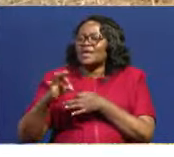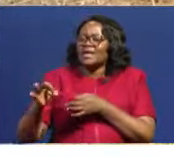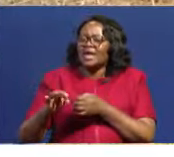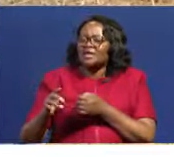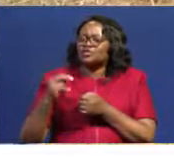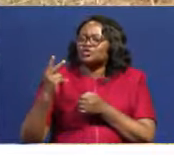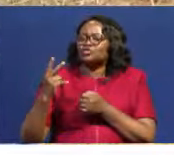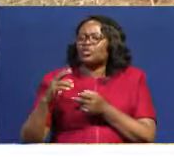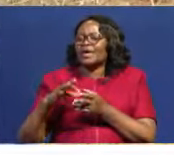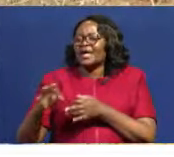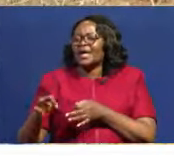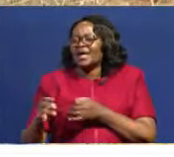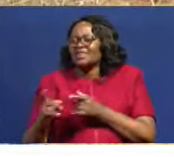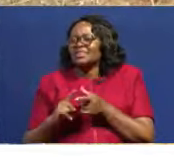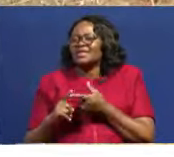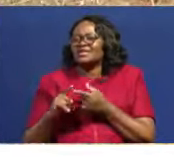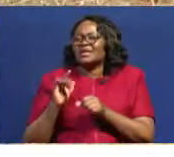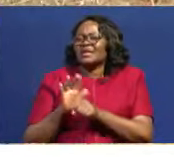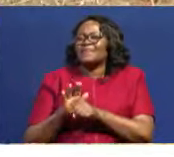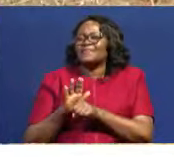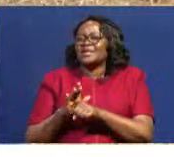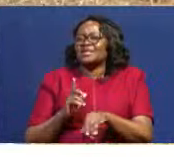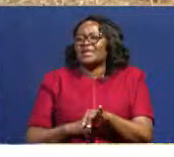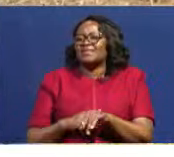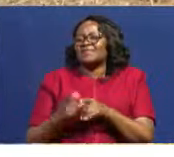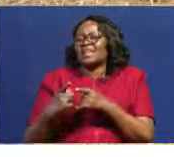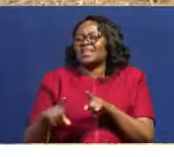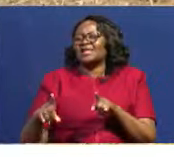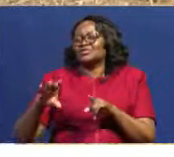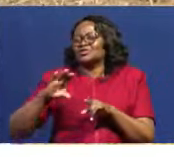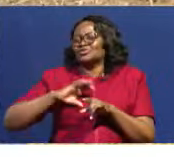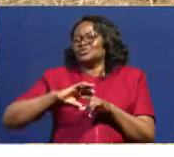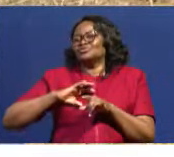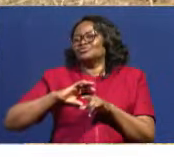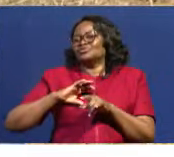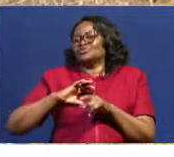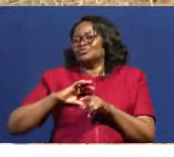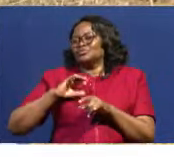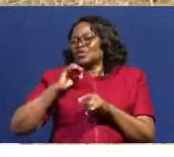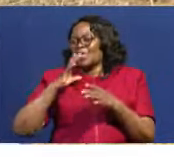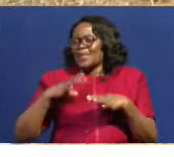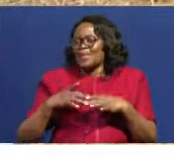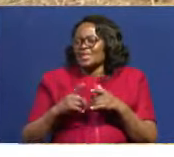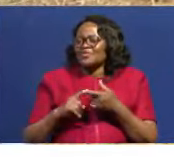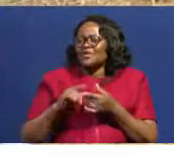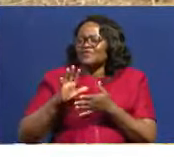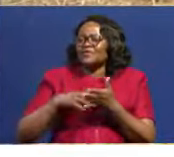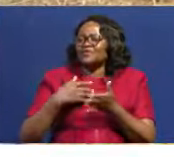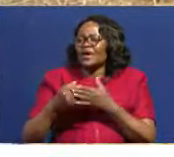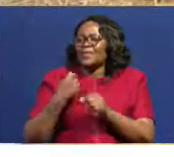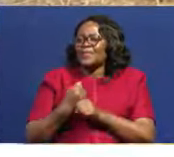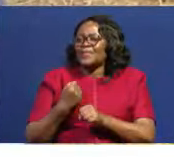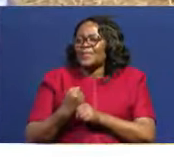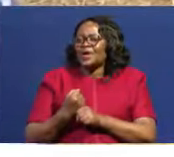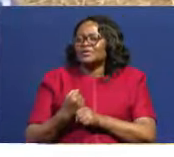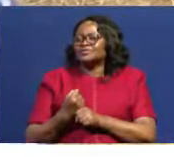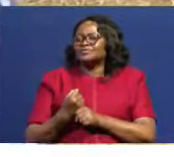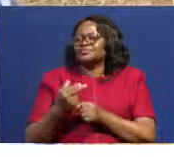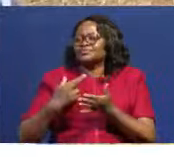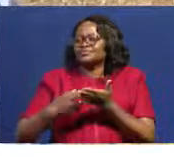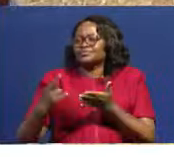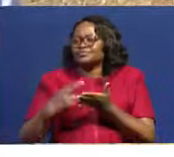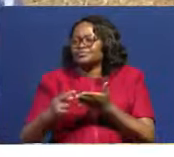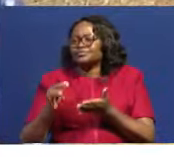2 acres, you find most of the time that land is owned by the old people. So what you're doing, you're coming up with a framework of leasing. So that